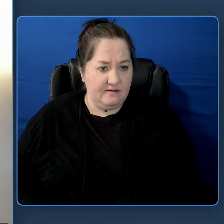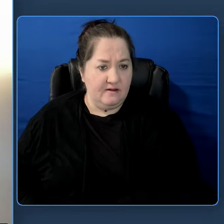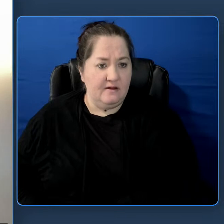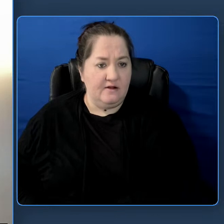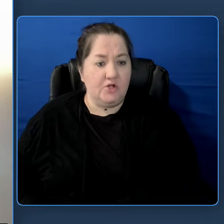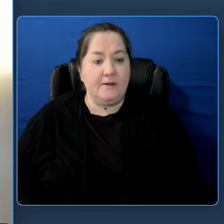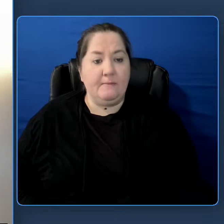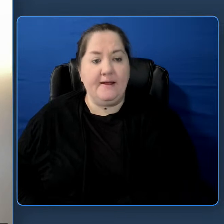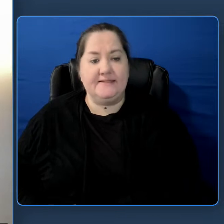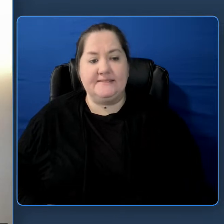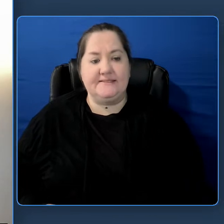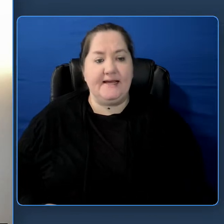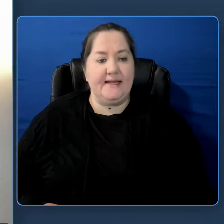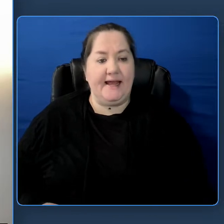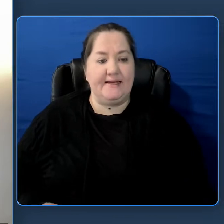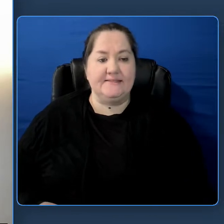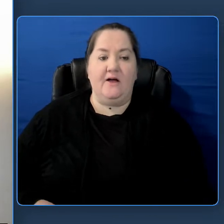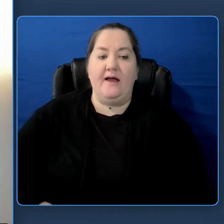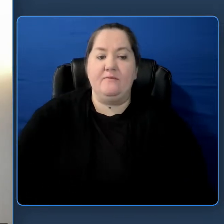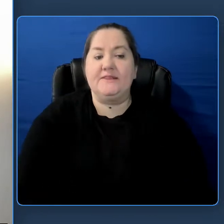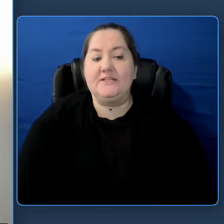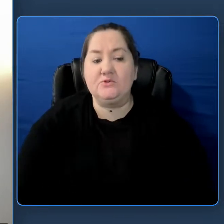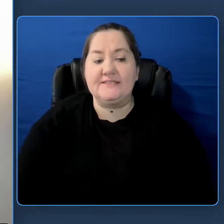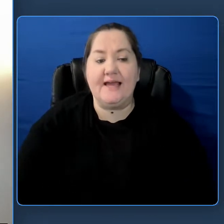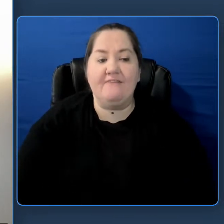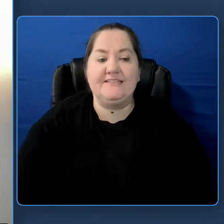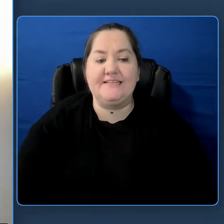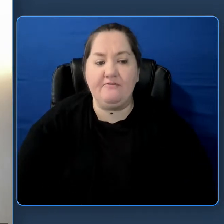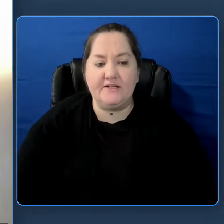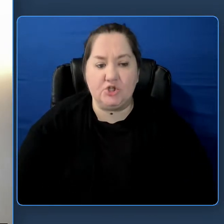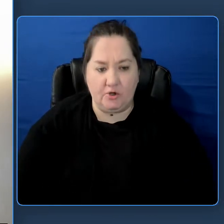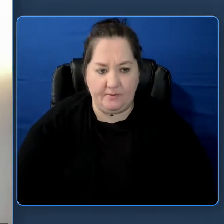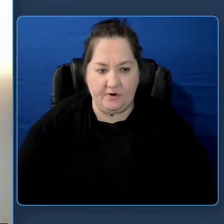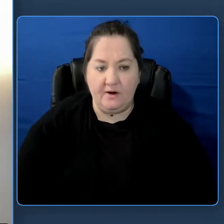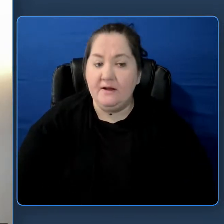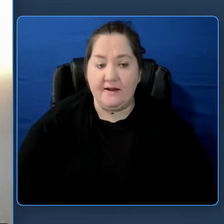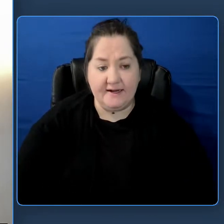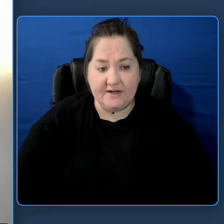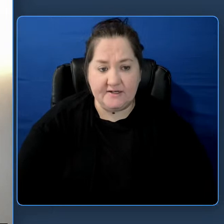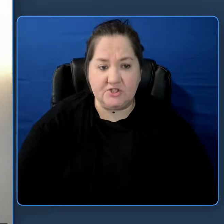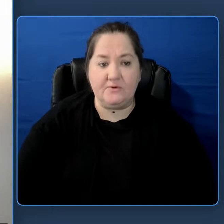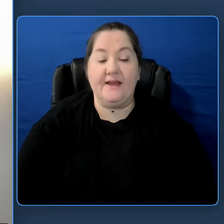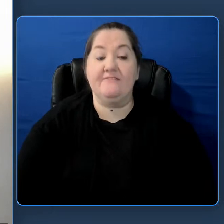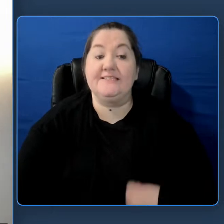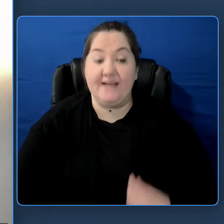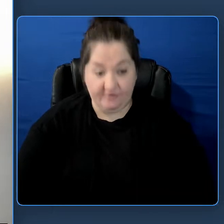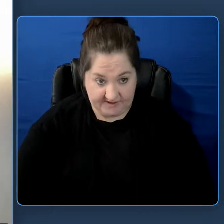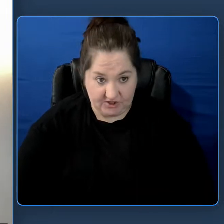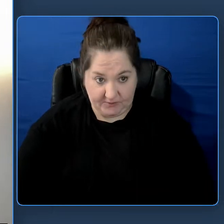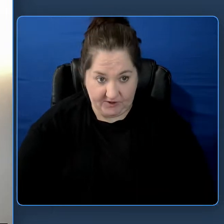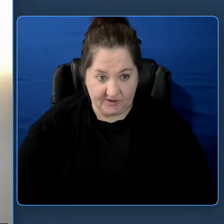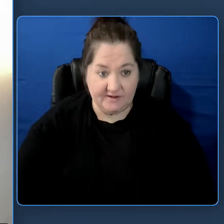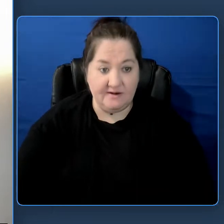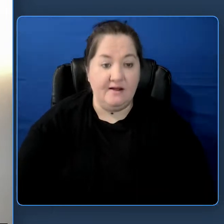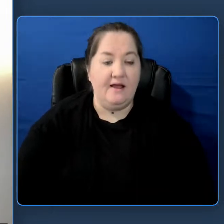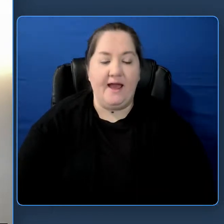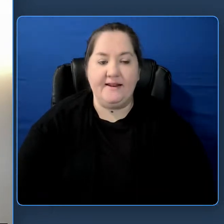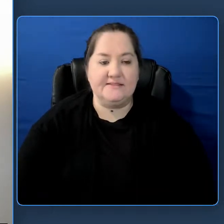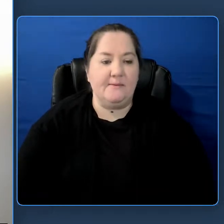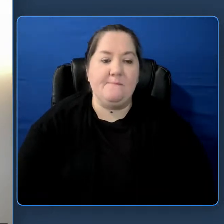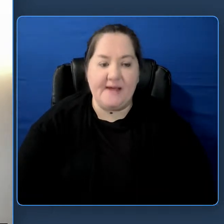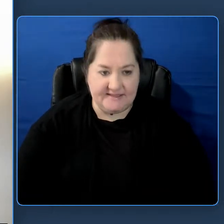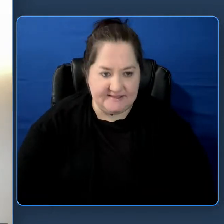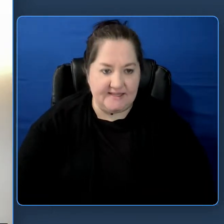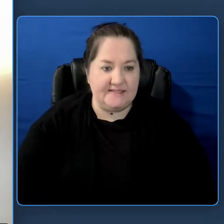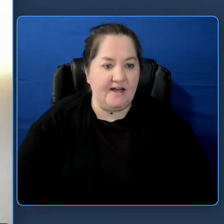ASL, you can play, it says say in ASL. And what they do is they have a deaf interpreter, not a hearing interpreter. They have a deaf interpreter.